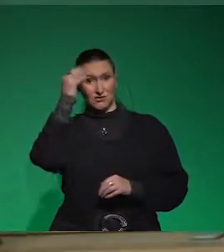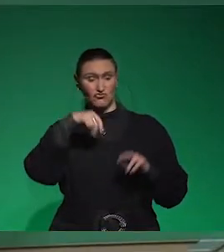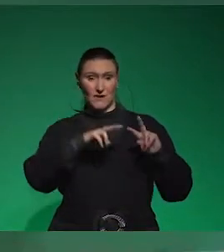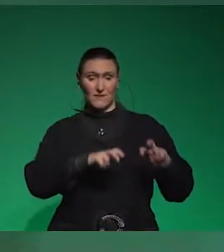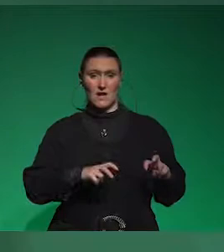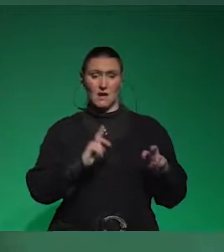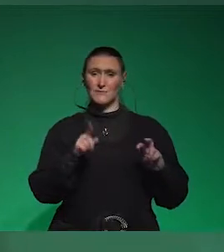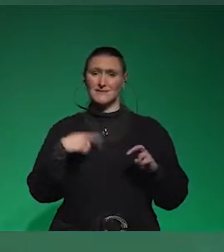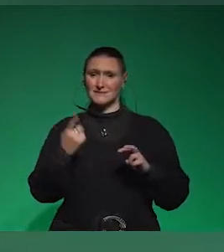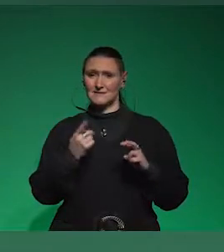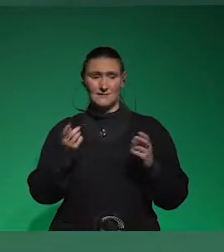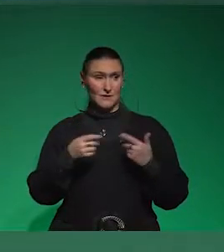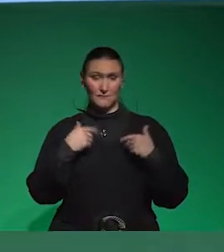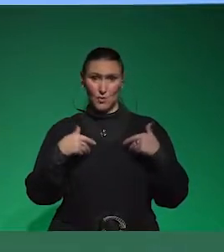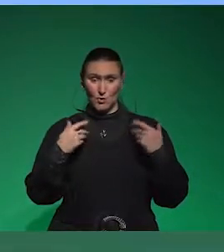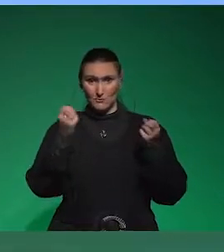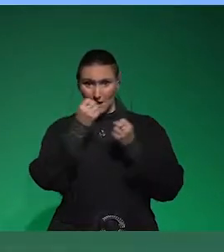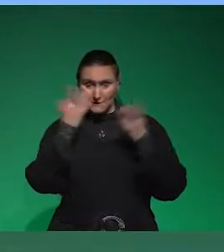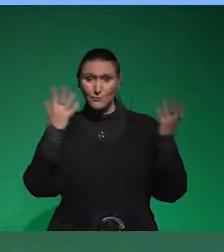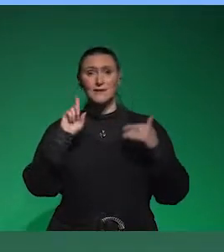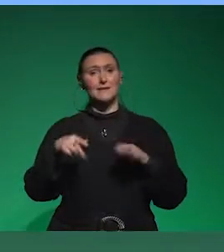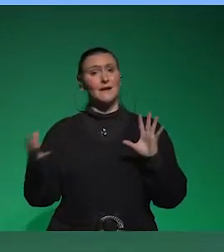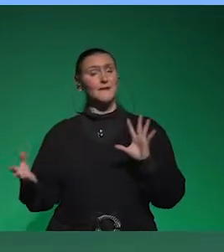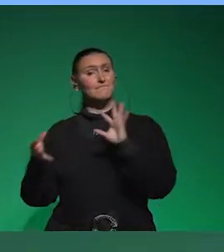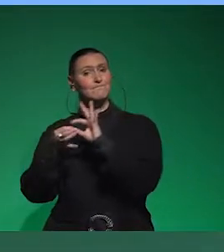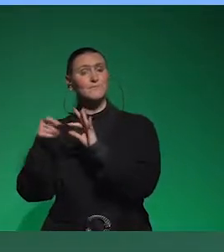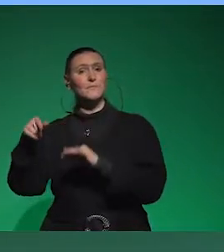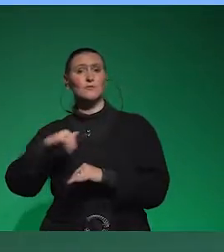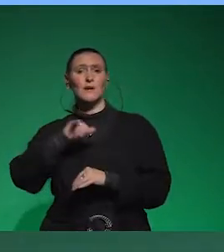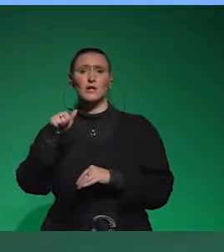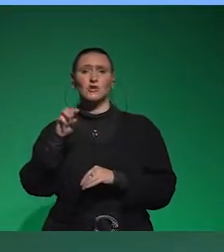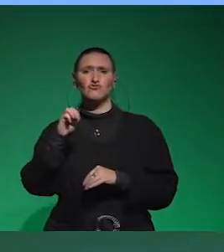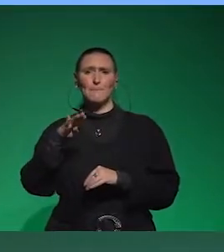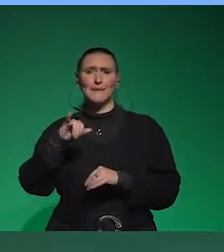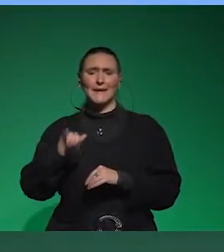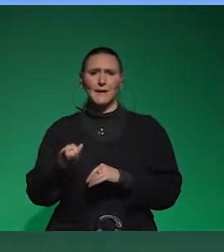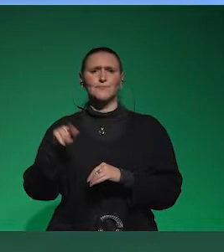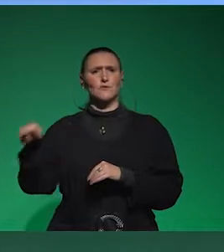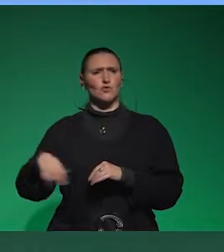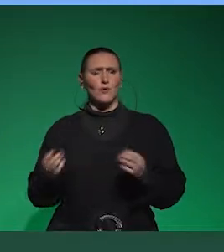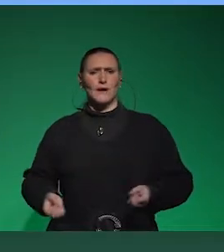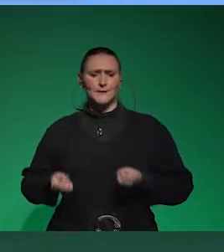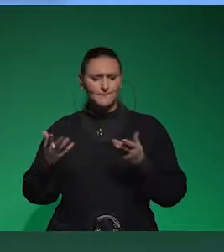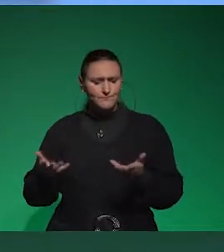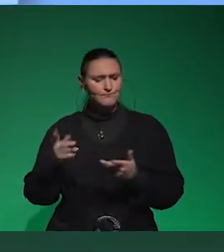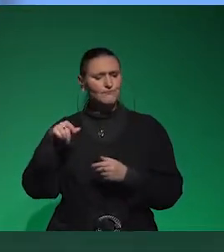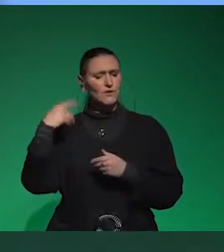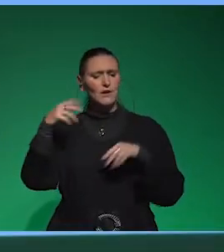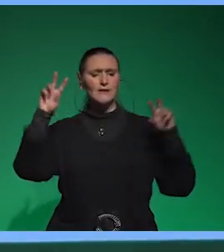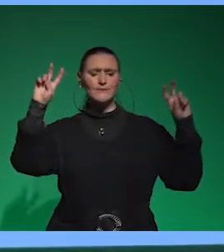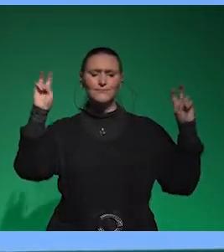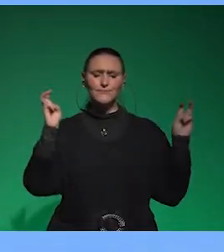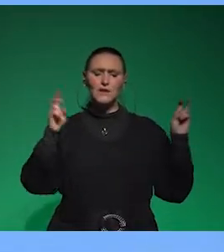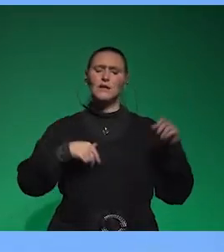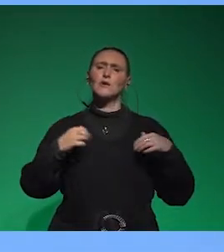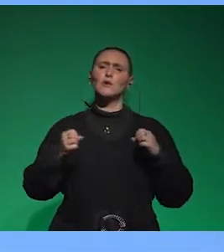now we would like to bring you to Jambi, to our projects. We call it efforts, ecological and socioeconomic functions of tropical